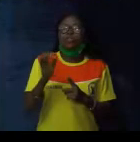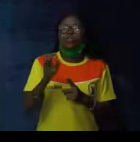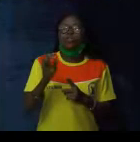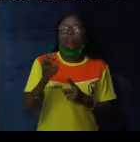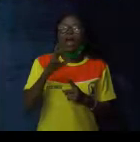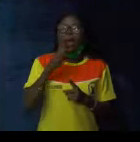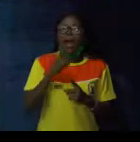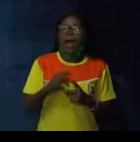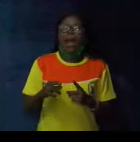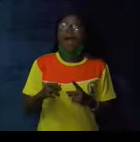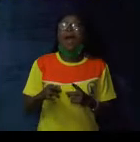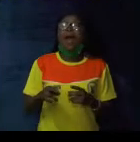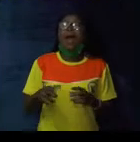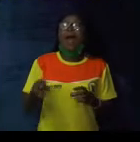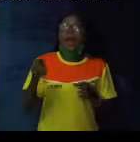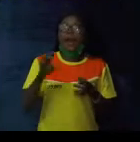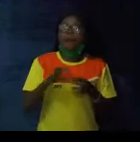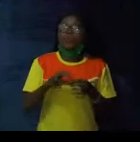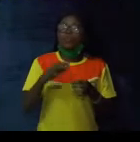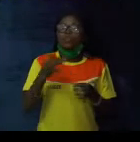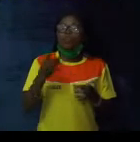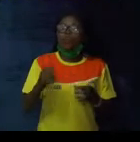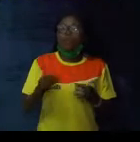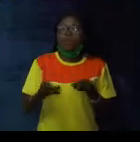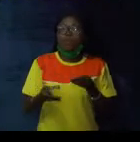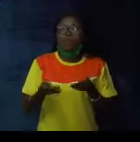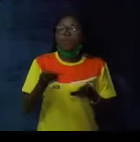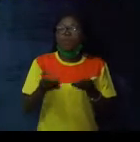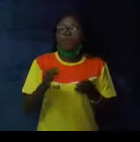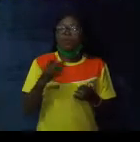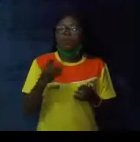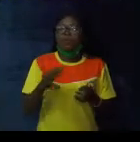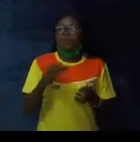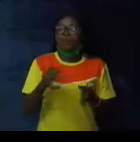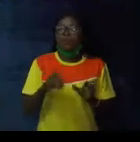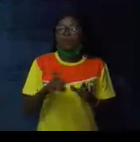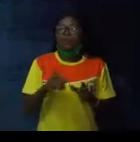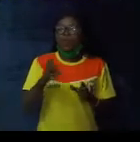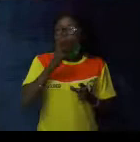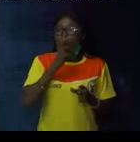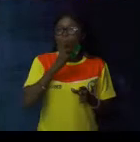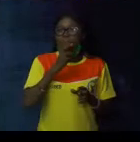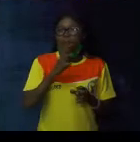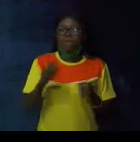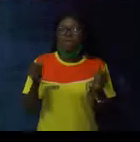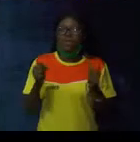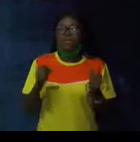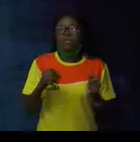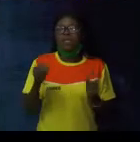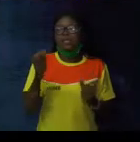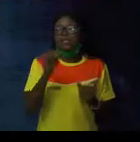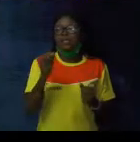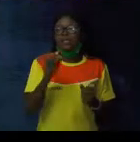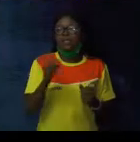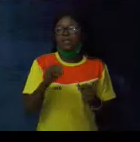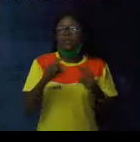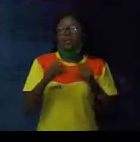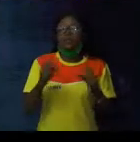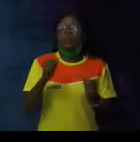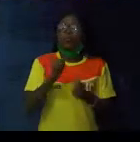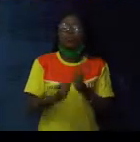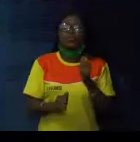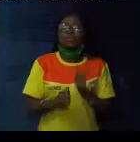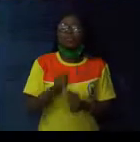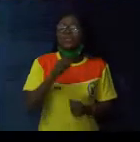and Celsius are units of measuring temperature. Option 4. Water freezes at 0 degrees